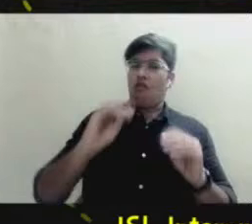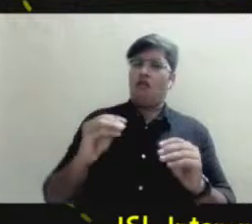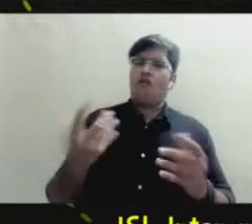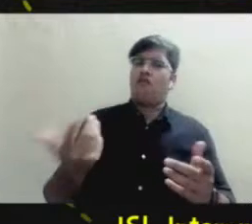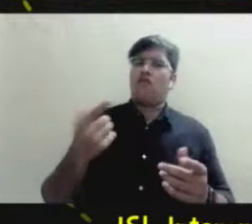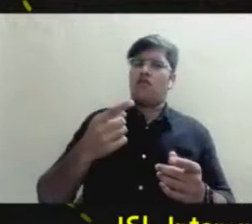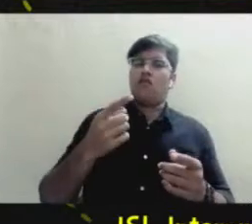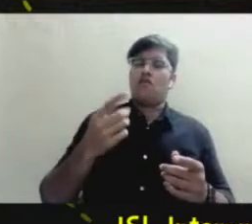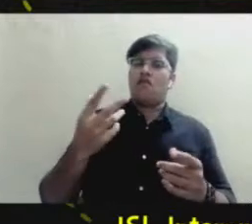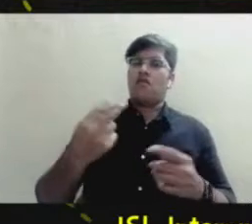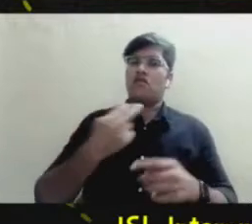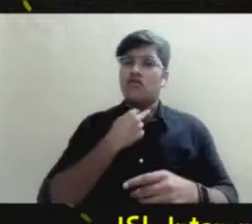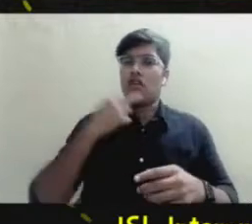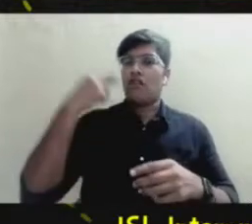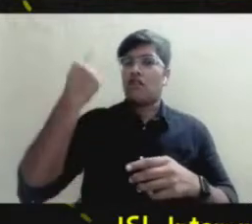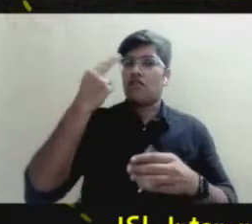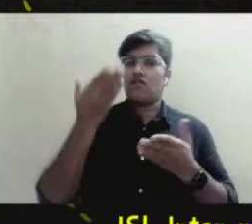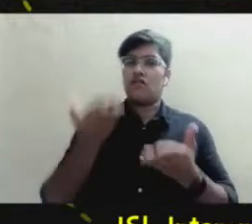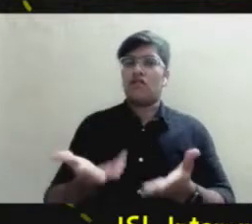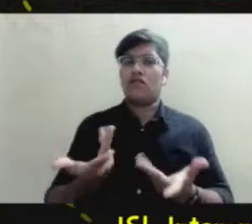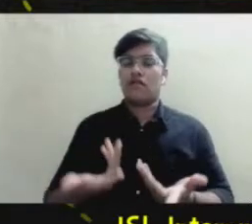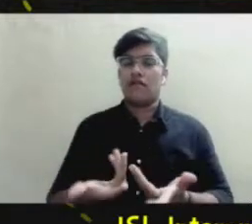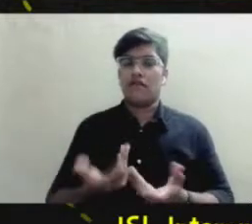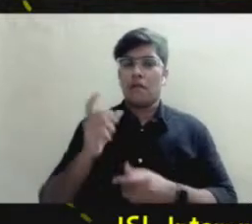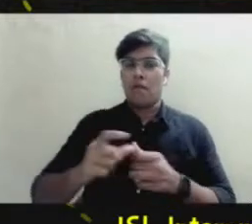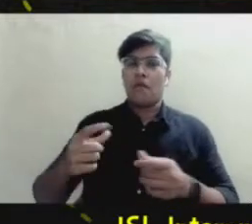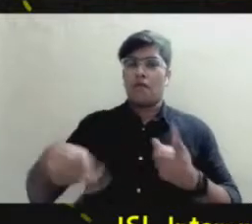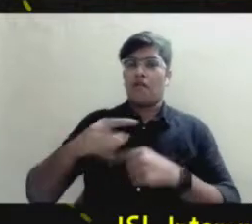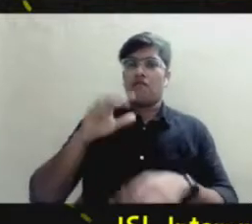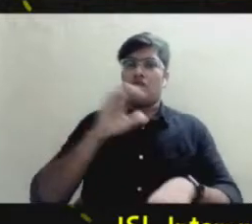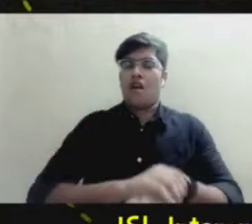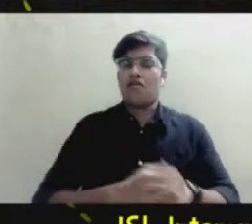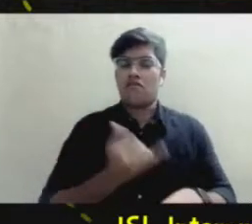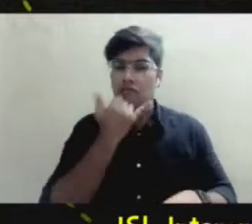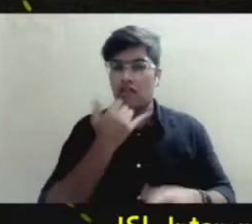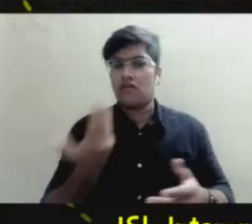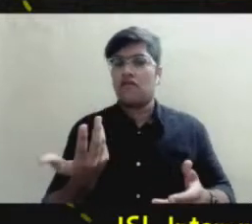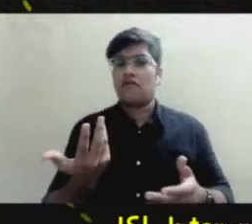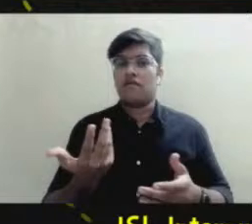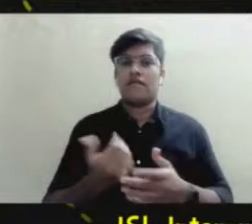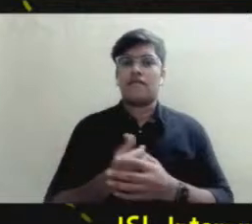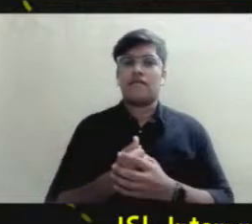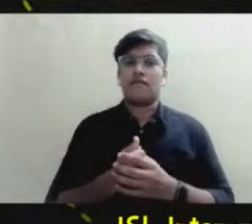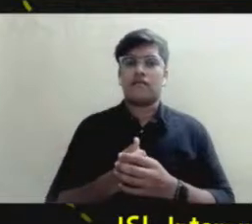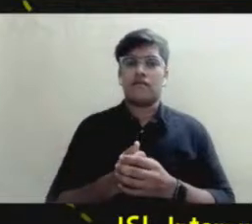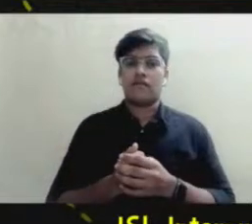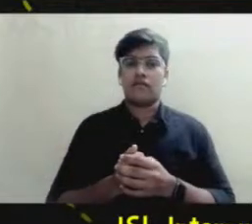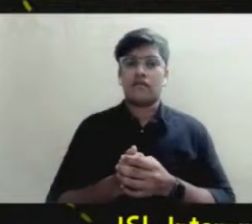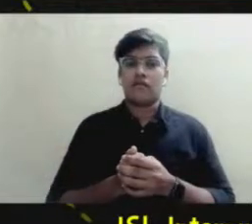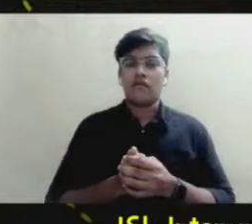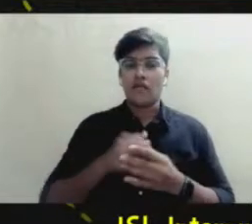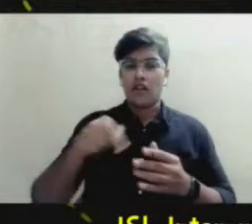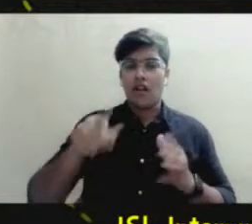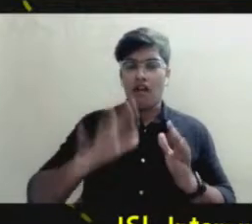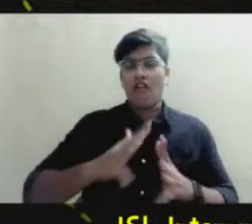for that. That's the legend, isn't it, about Meera? There was conspiracy.